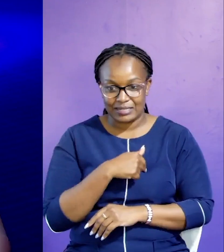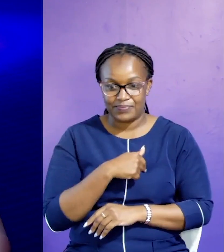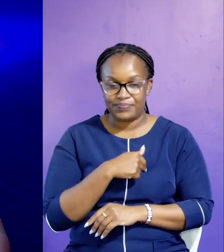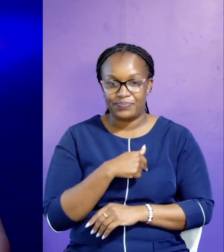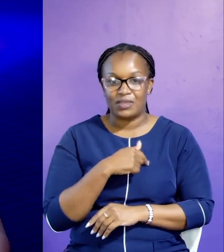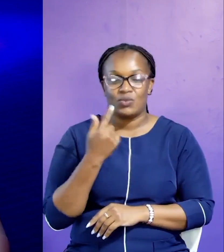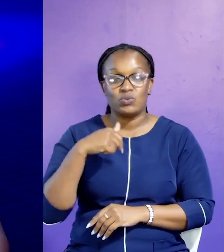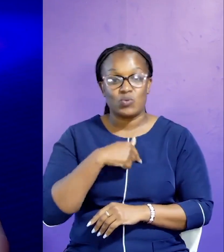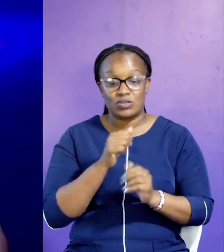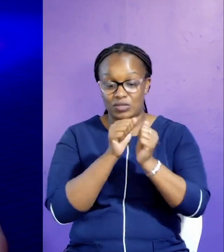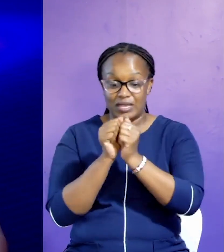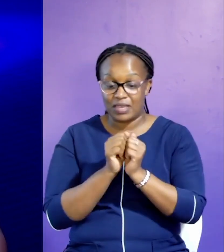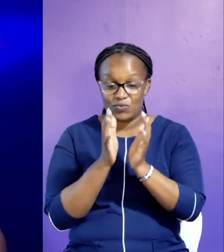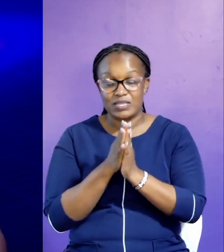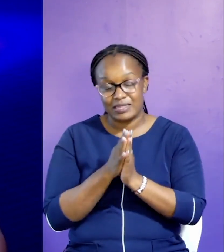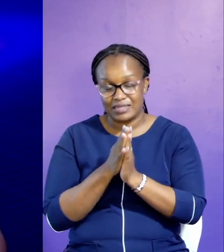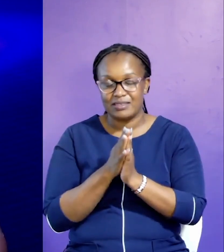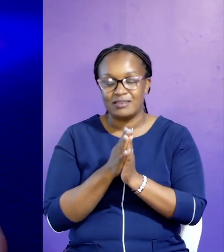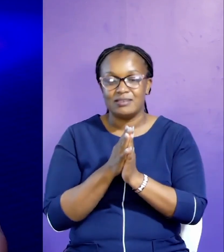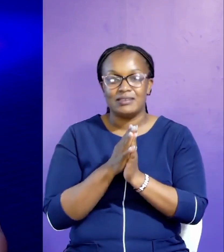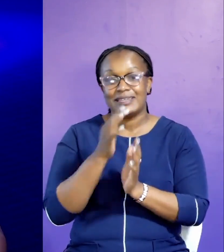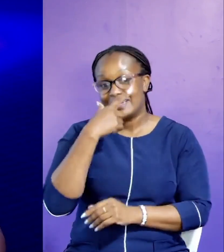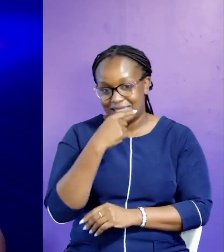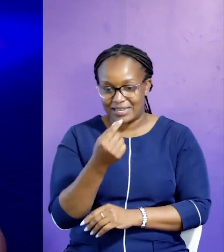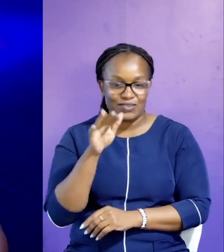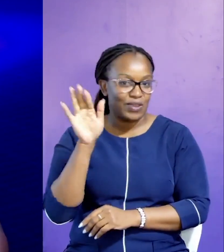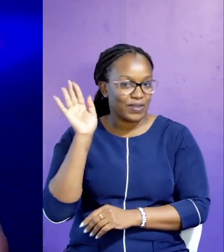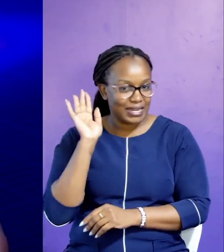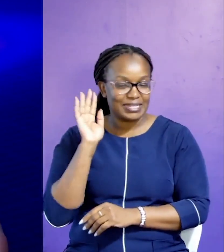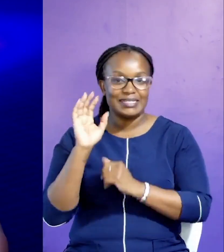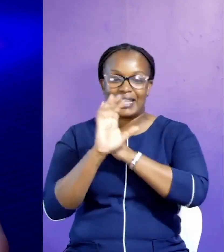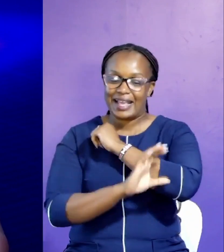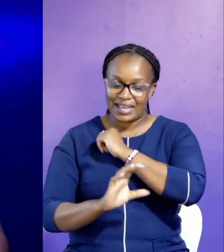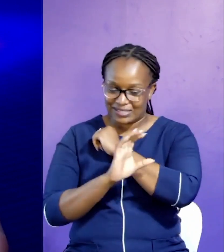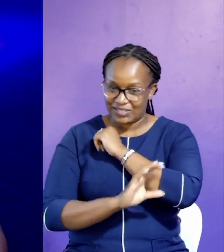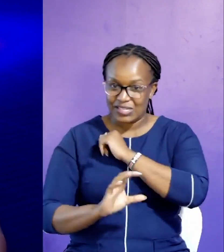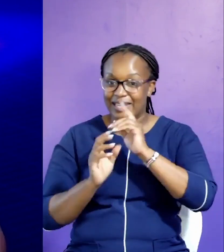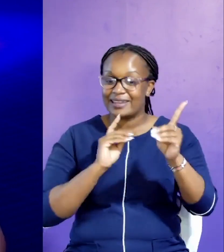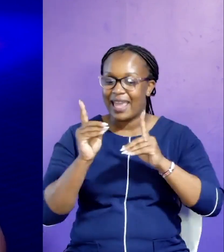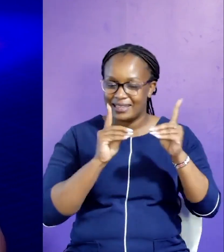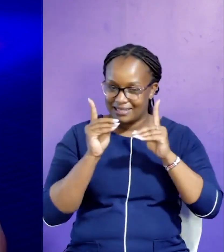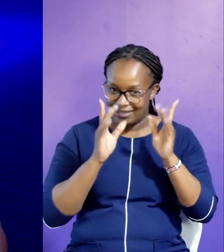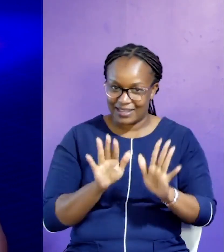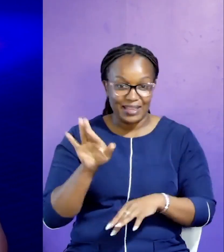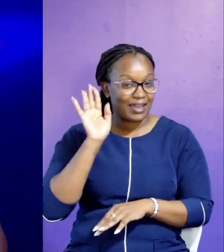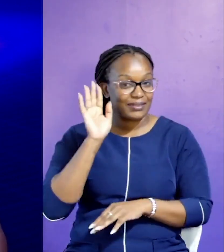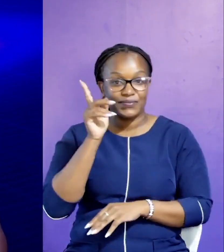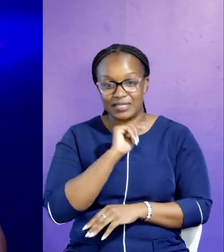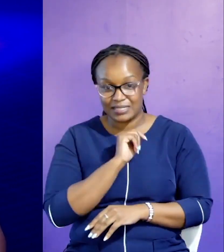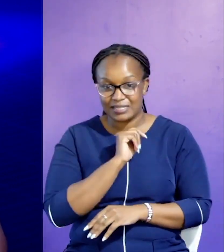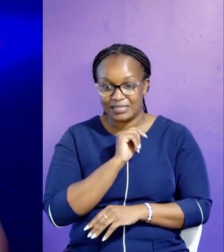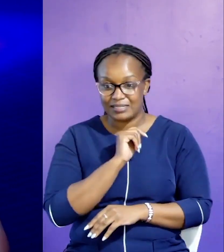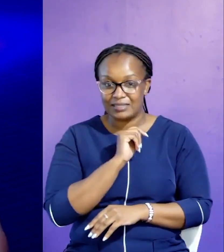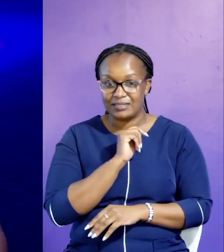and he has told you yeye ni county director. Umesikia hiyo? Nirudie tena,